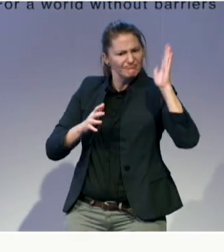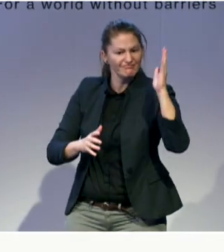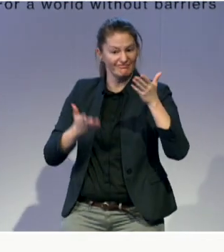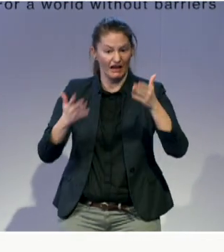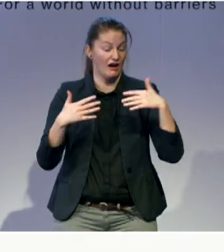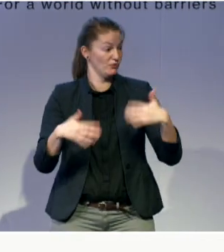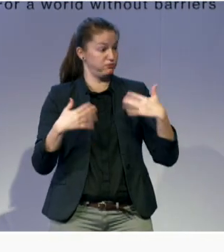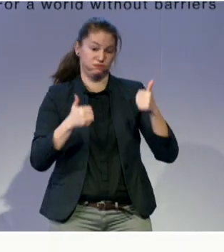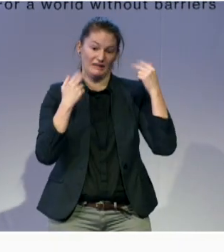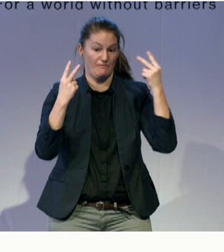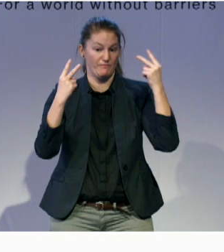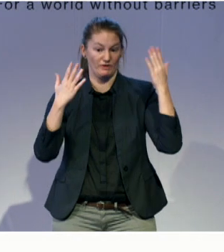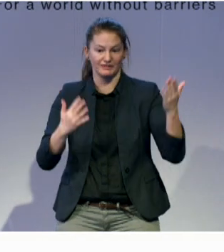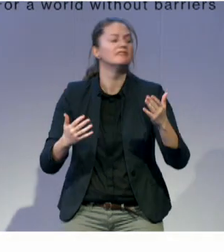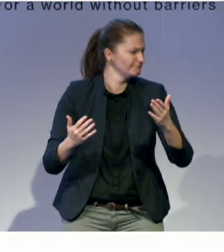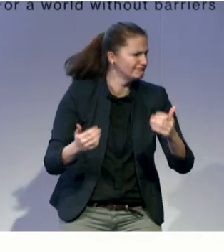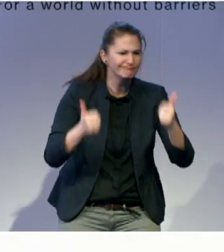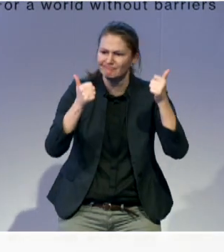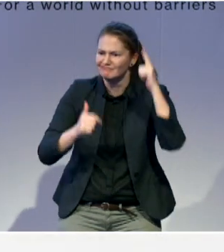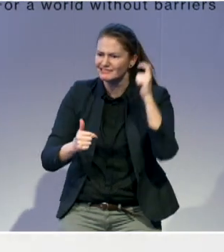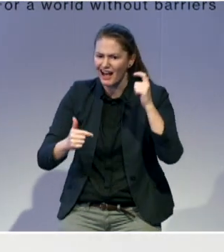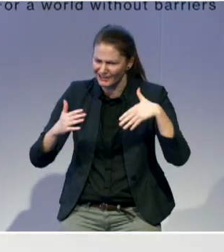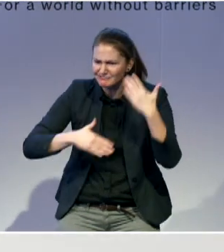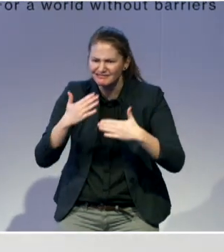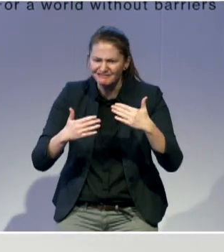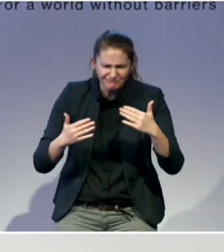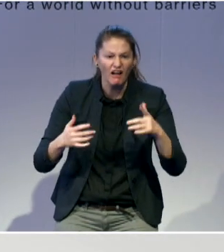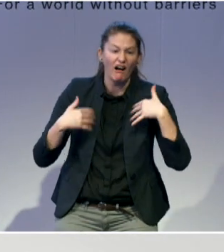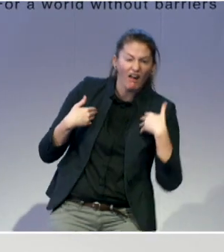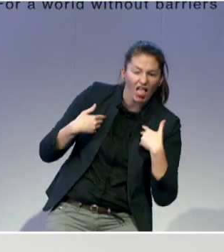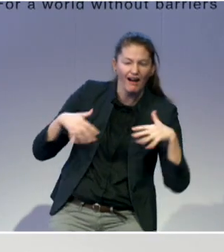go. Come on, let's go.